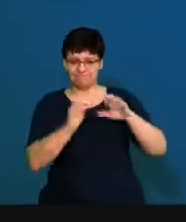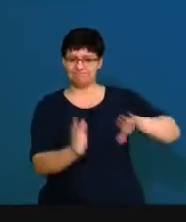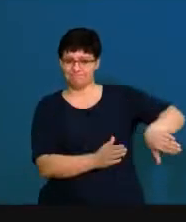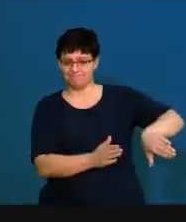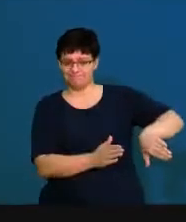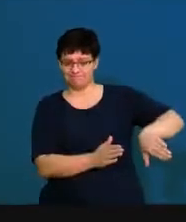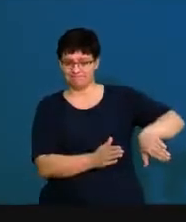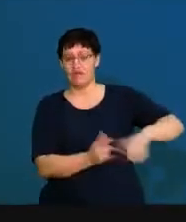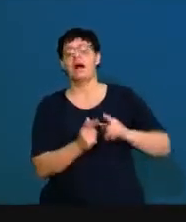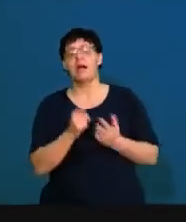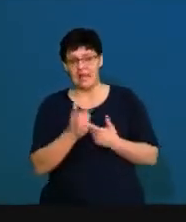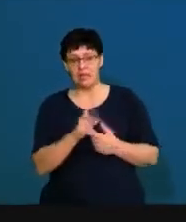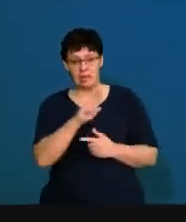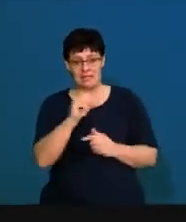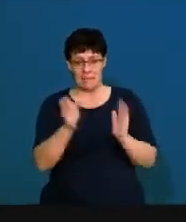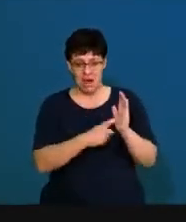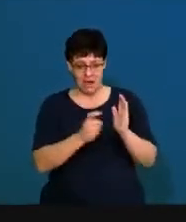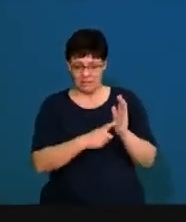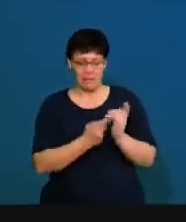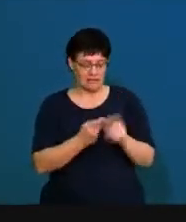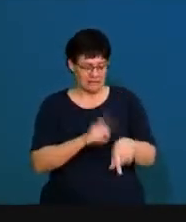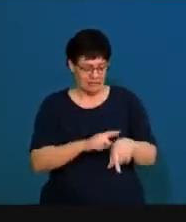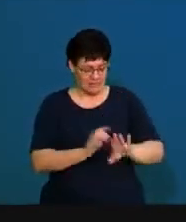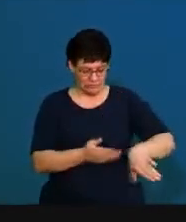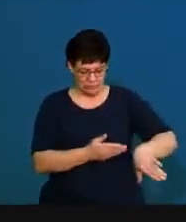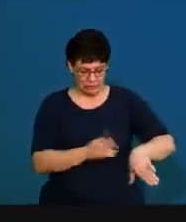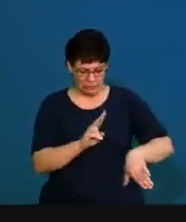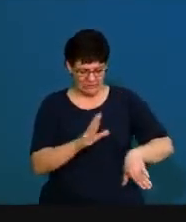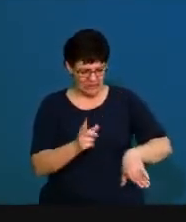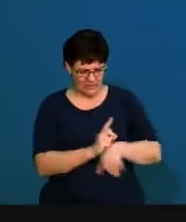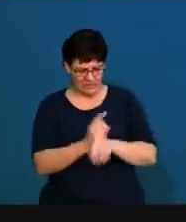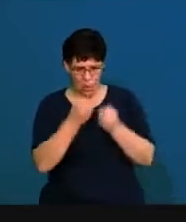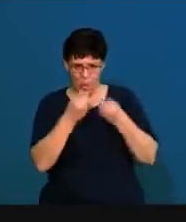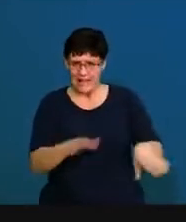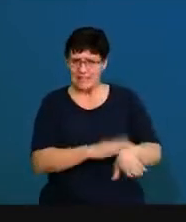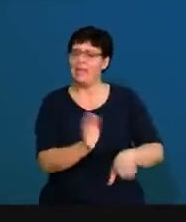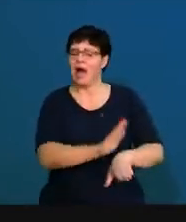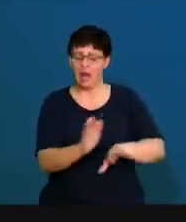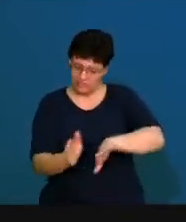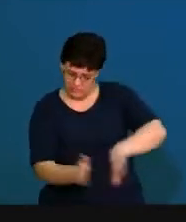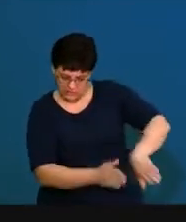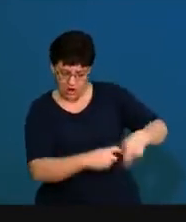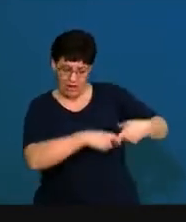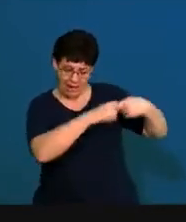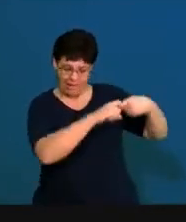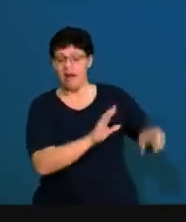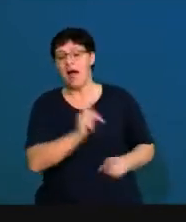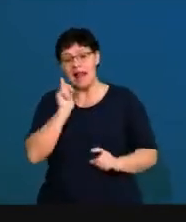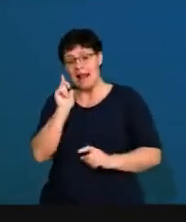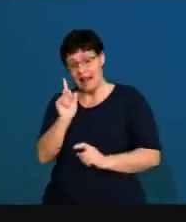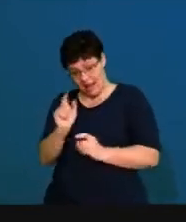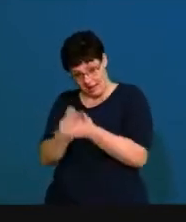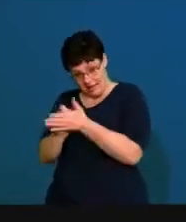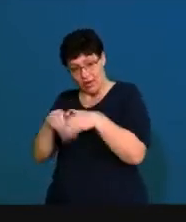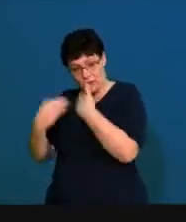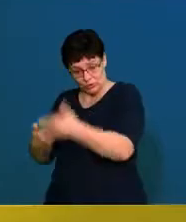that question, which is 20 marks, now you are moving to 25. Just move on. You'll come back at a later stage. That's one of the things